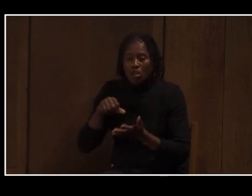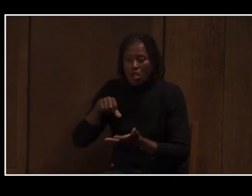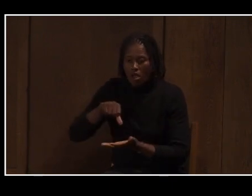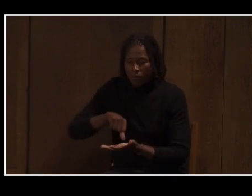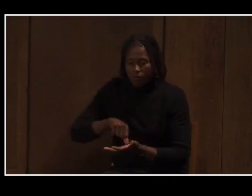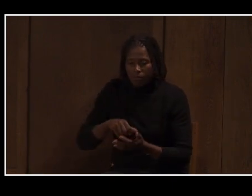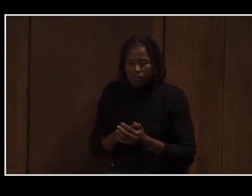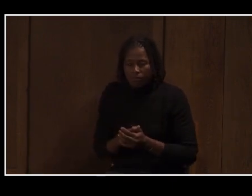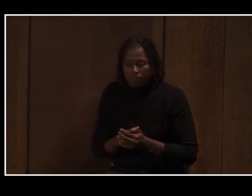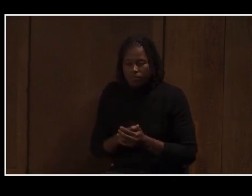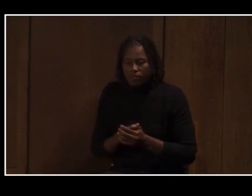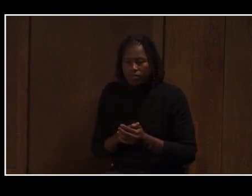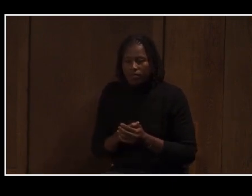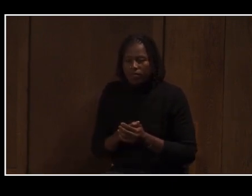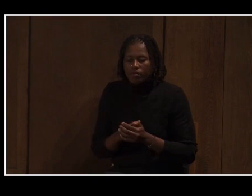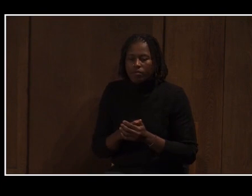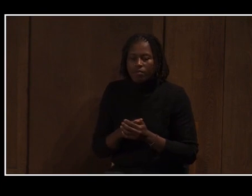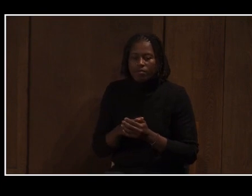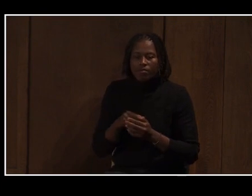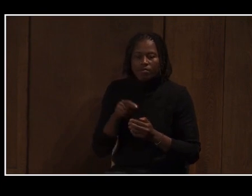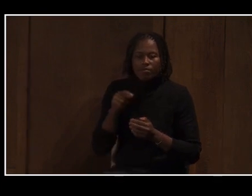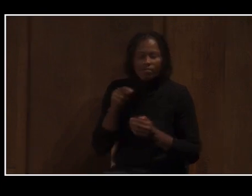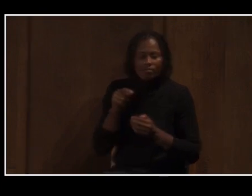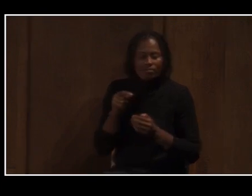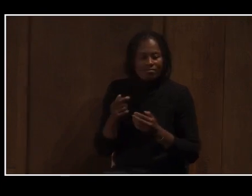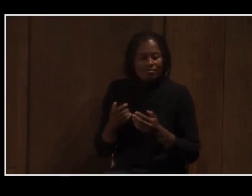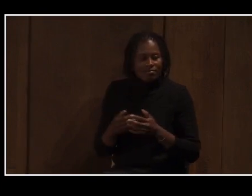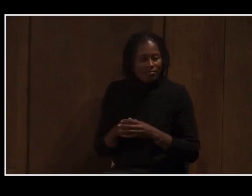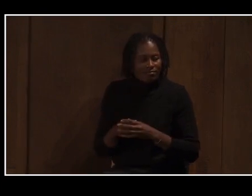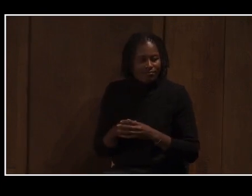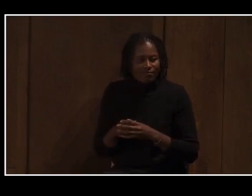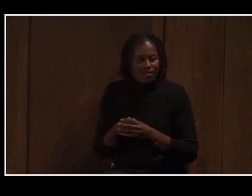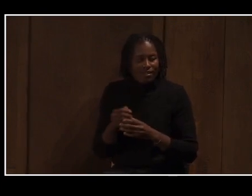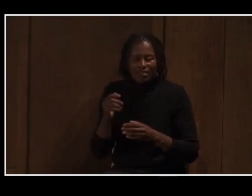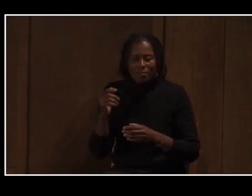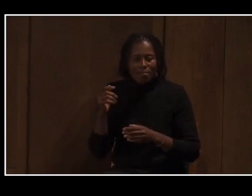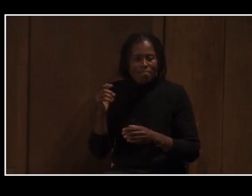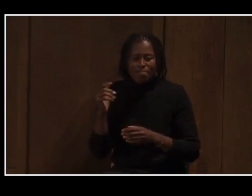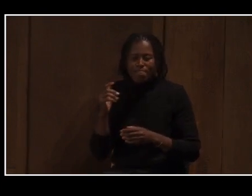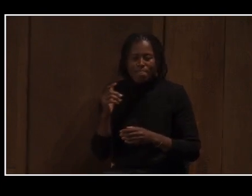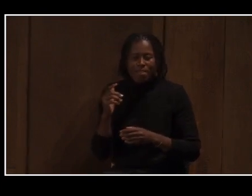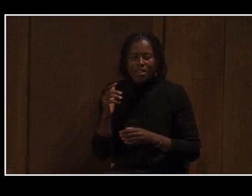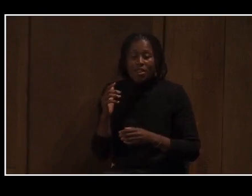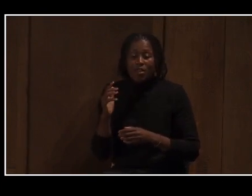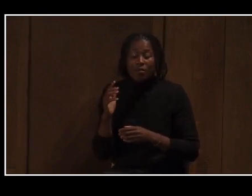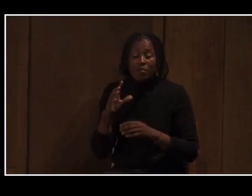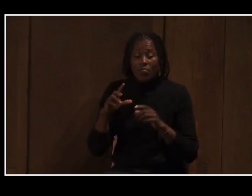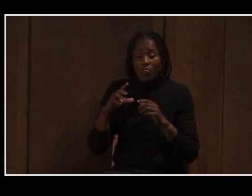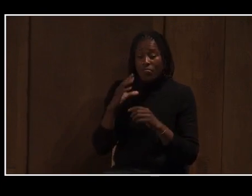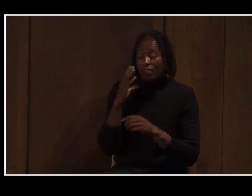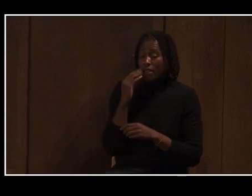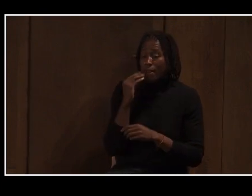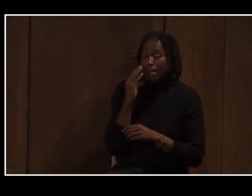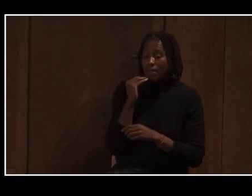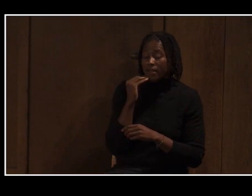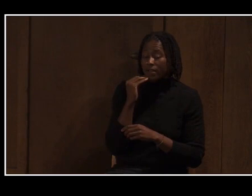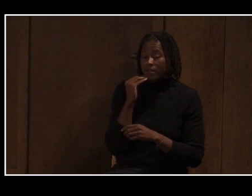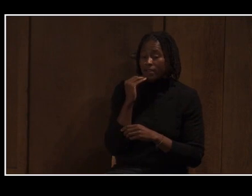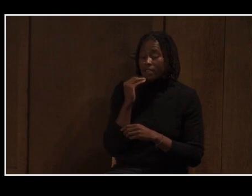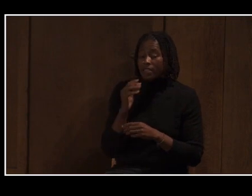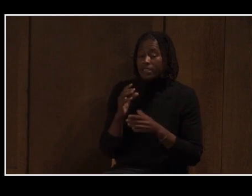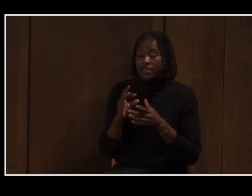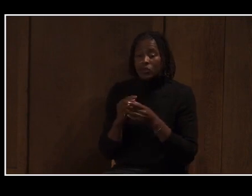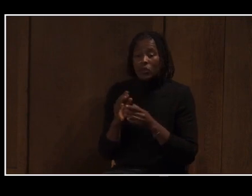botanists accompanying Alexander during his campaigns. The westward spread of the lemon to the eastern